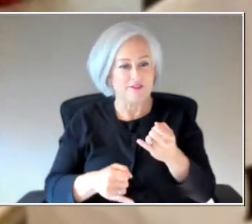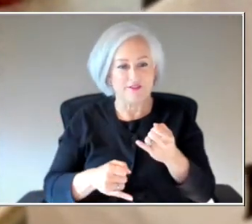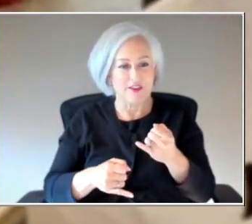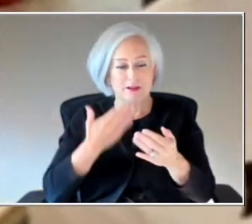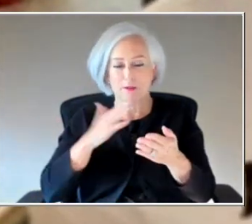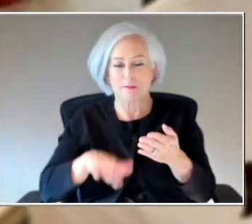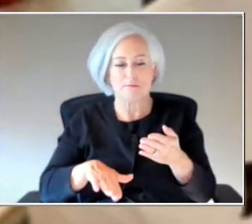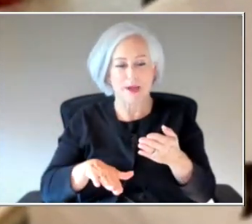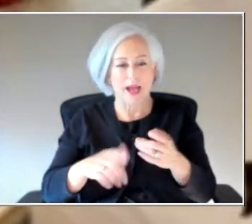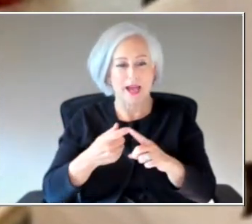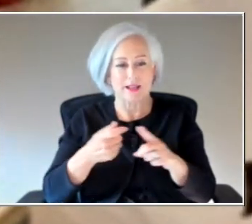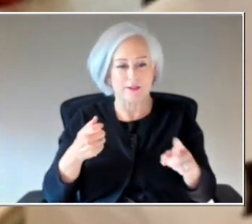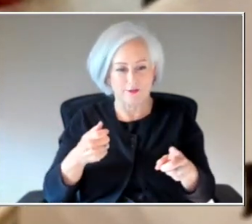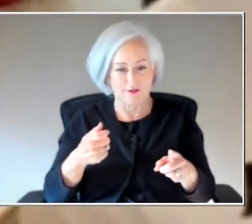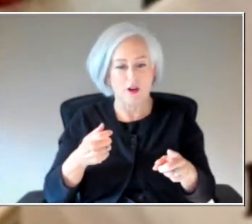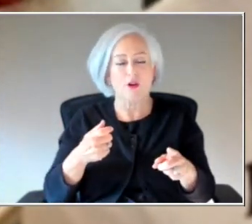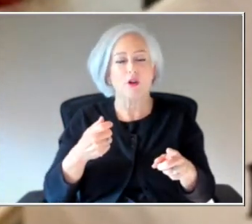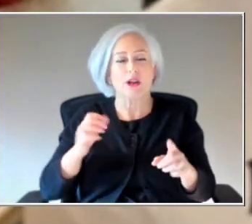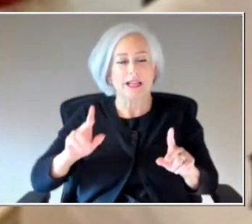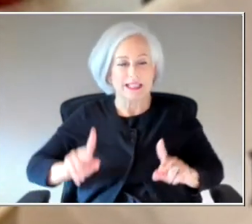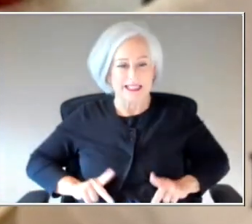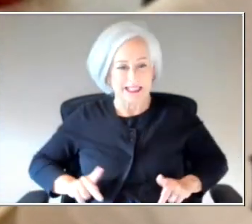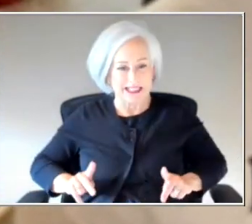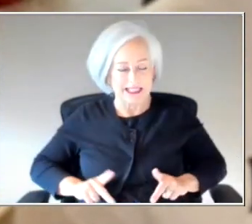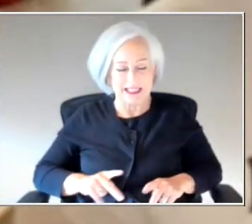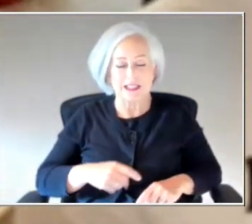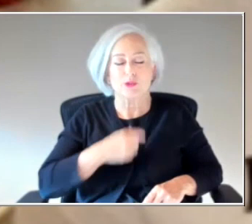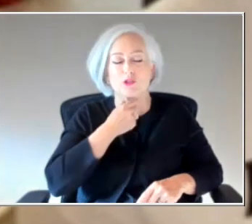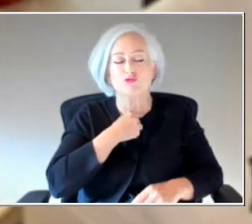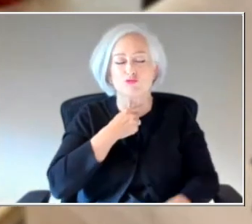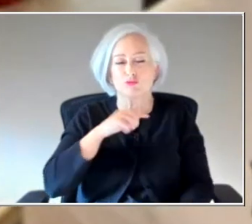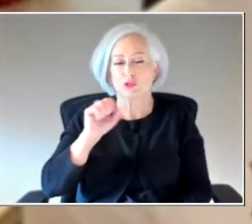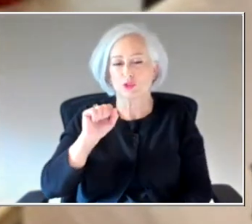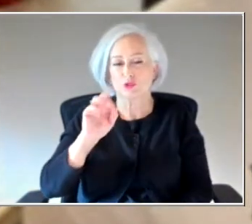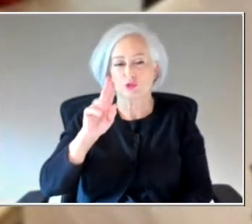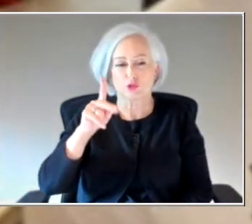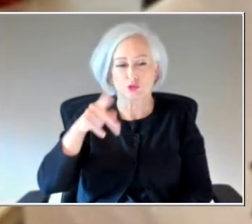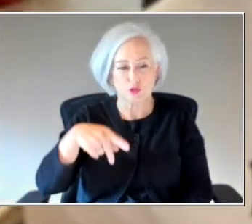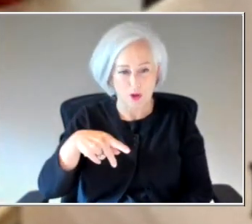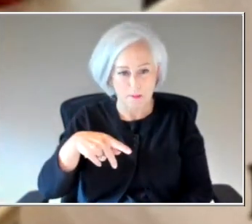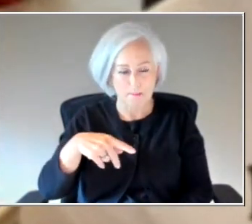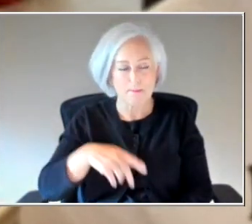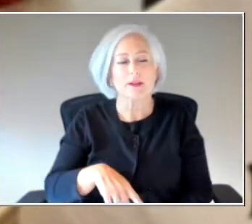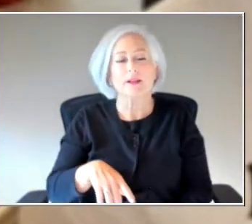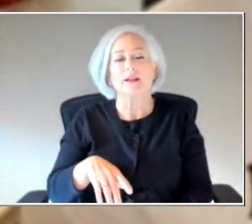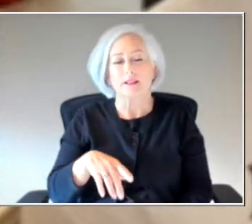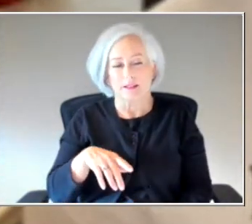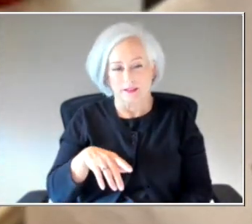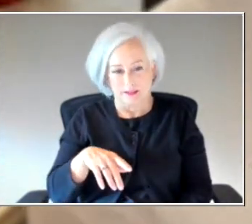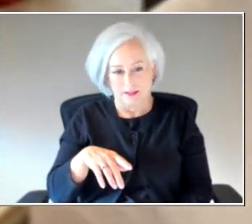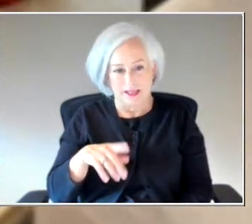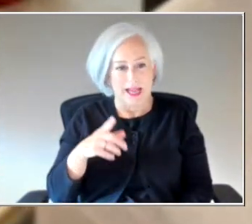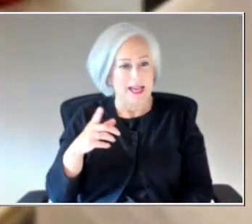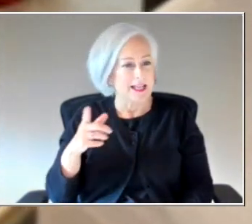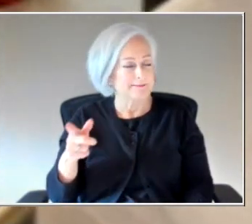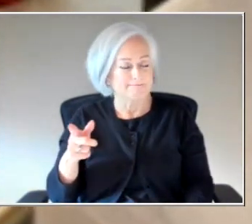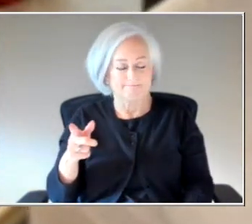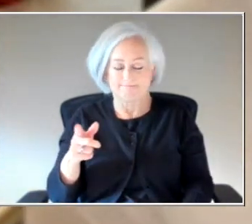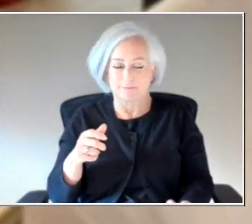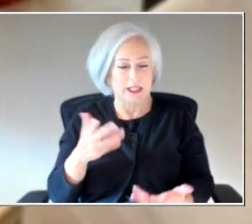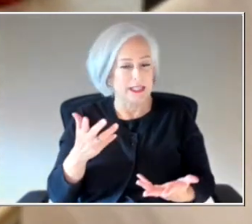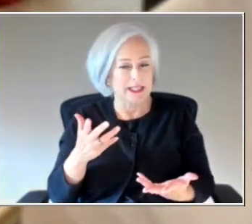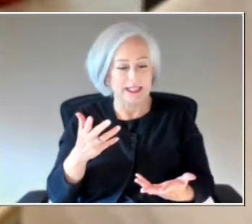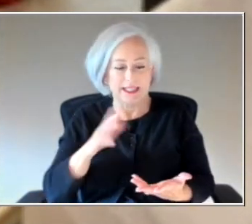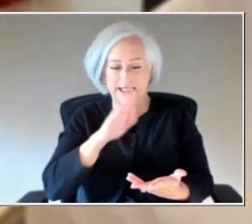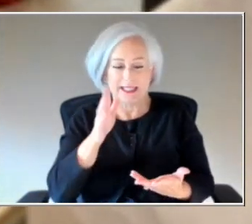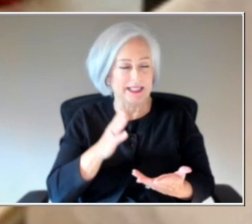strep and the medication that she had to have for that. That weekend we were inpatient, and she never really recovered.